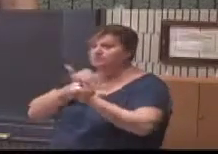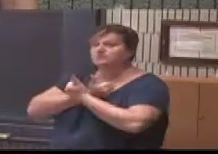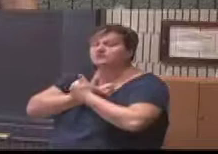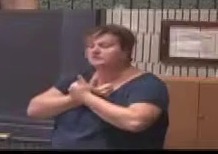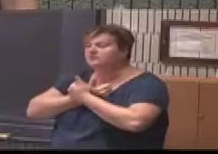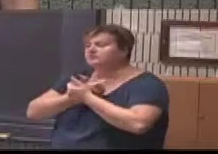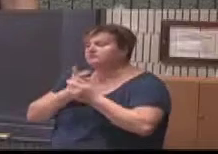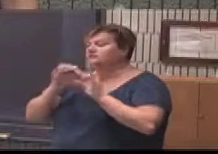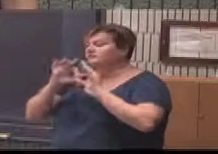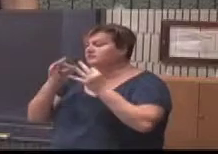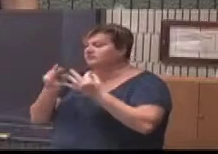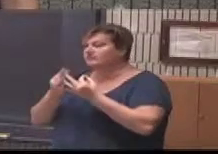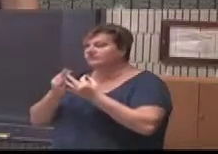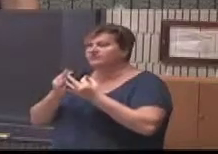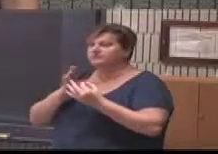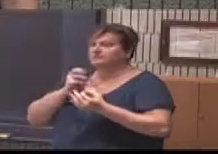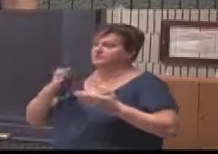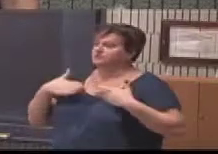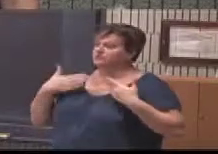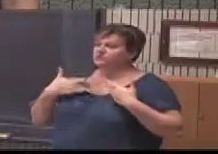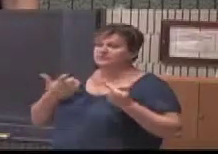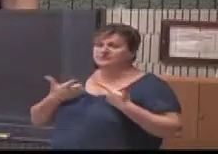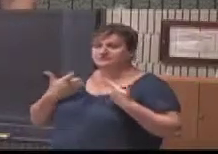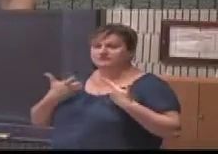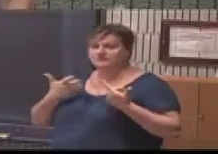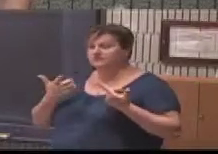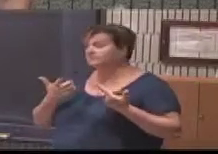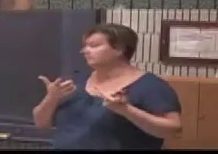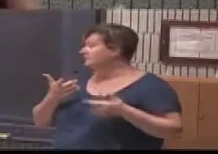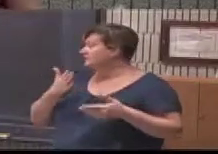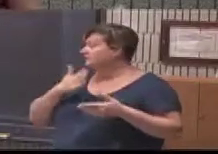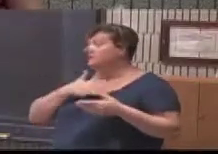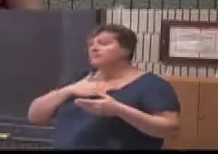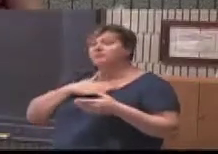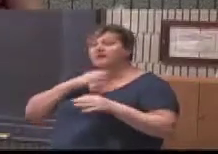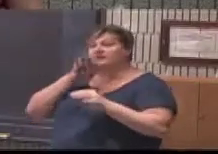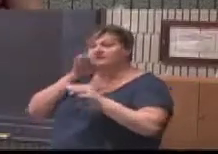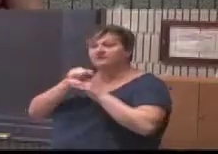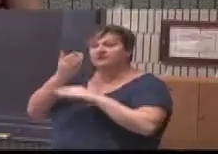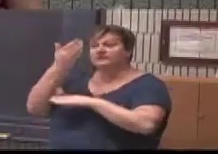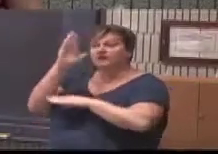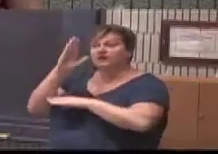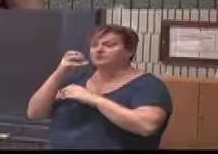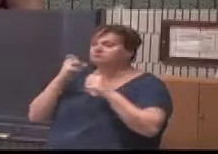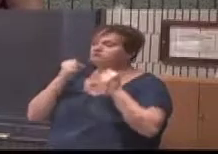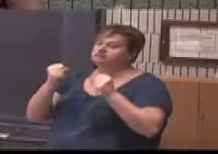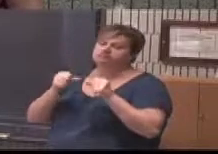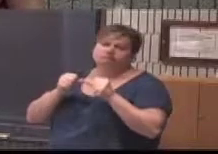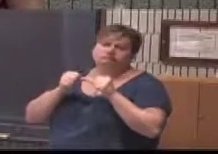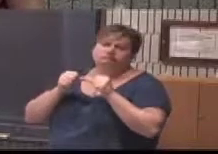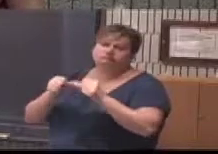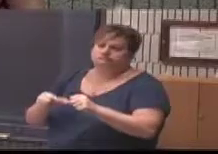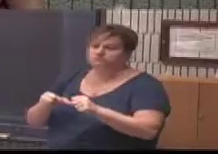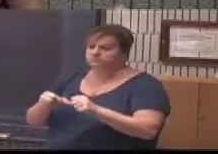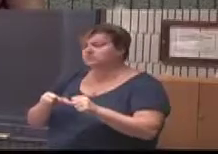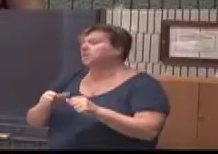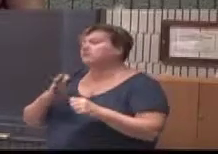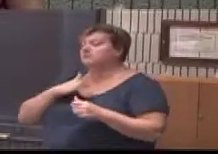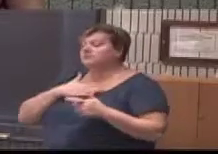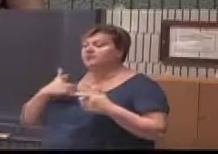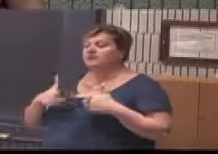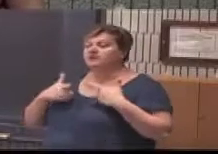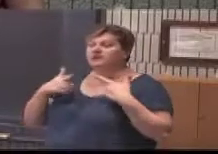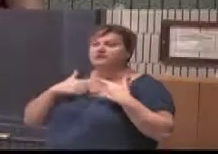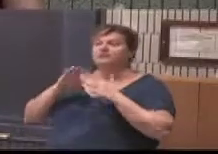love, family, and joyous living. All along, my faith in God has never wavered but strengthened. My life has